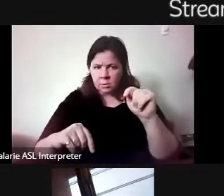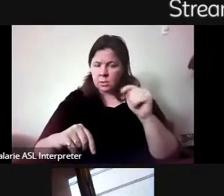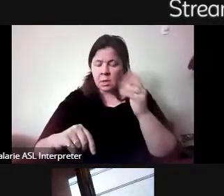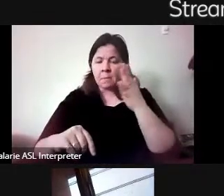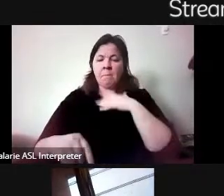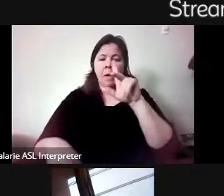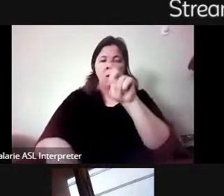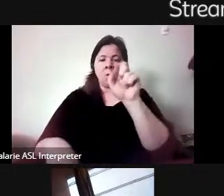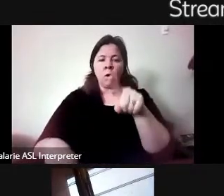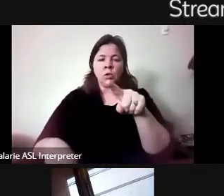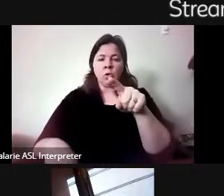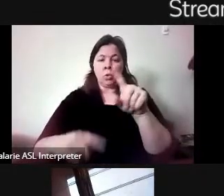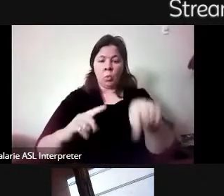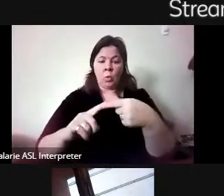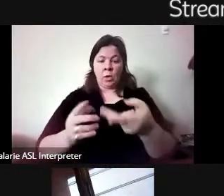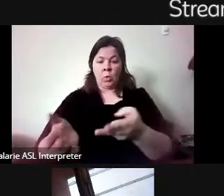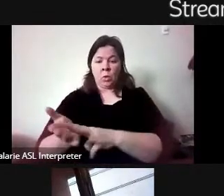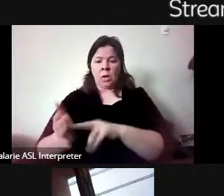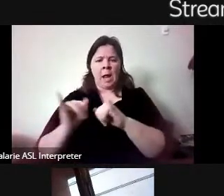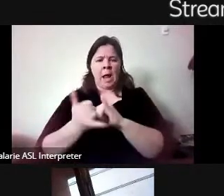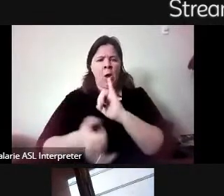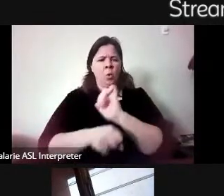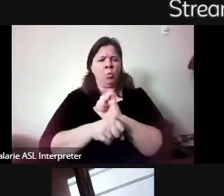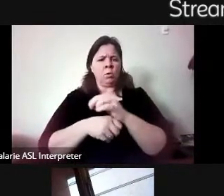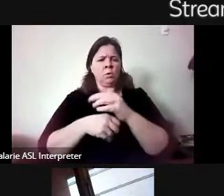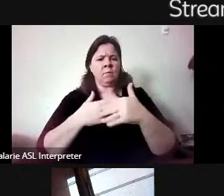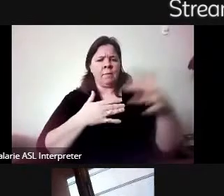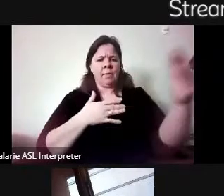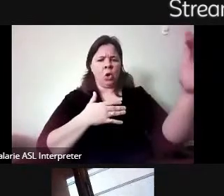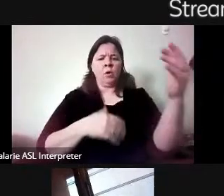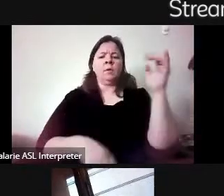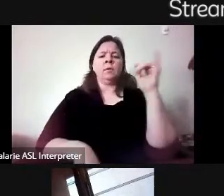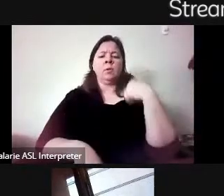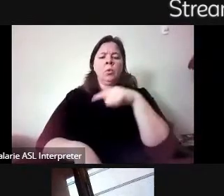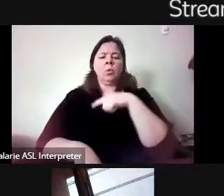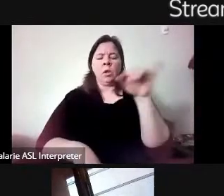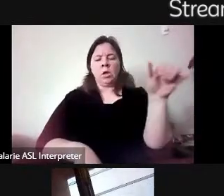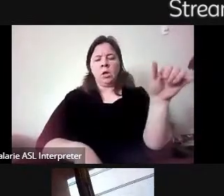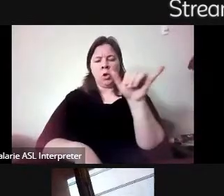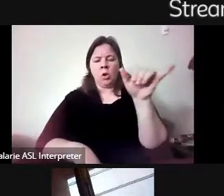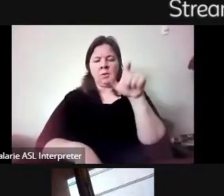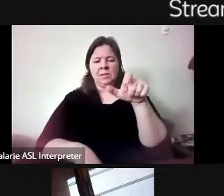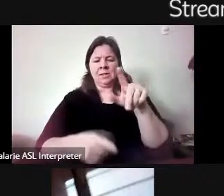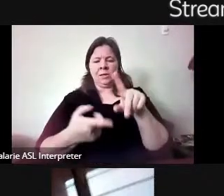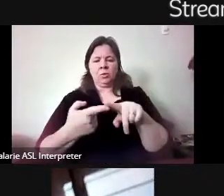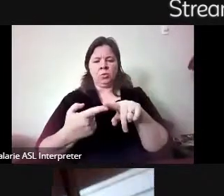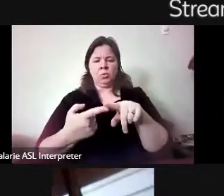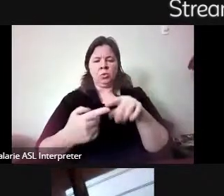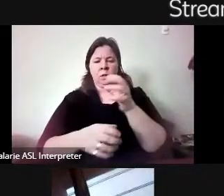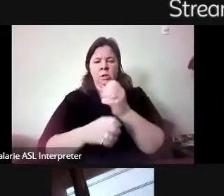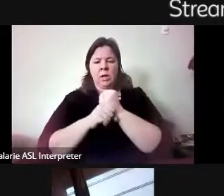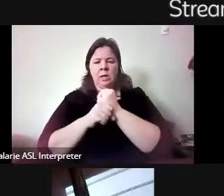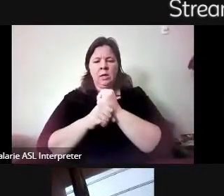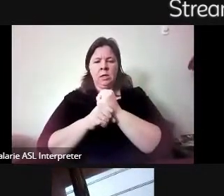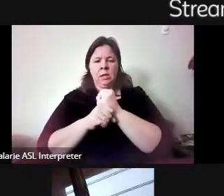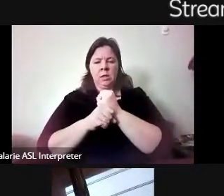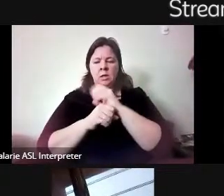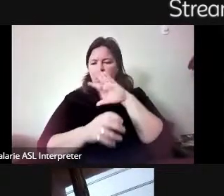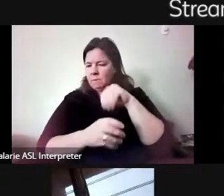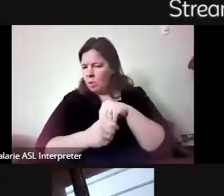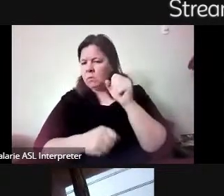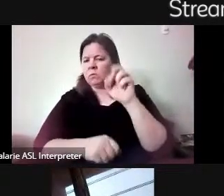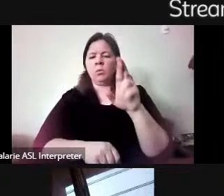my question was, once we register, how does it work from there? Do we also need to get involved,